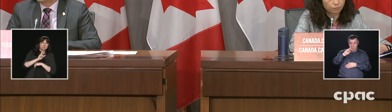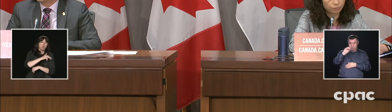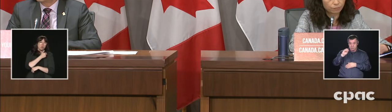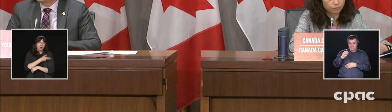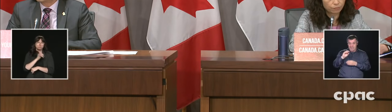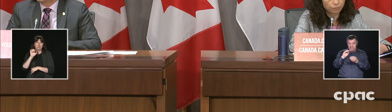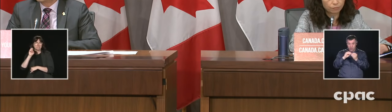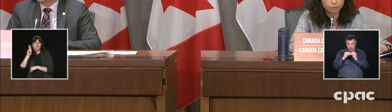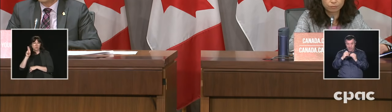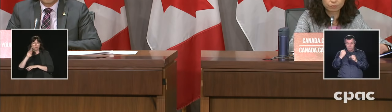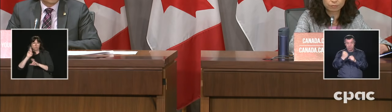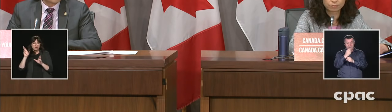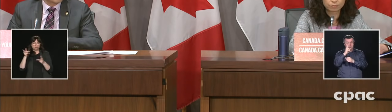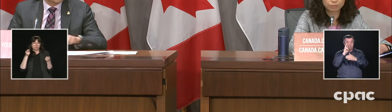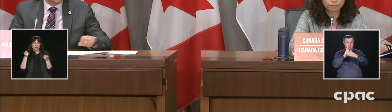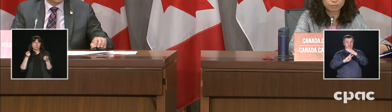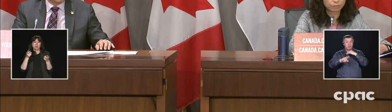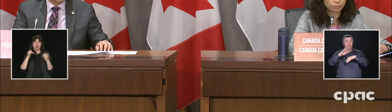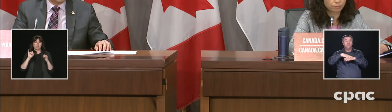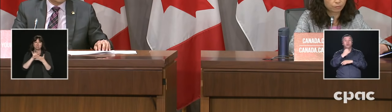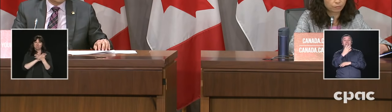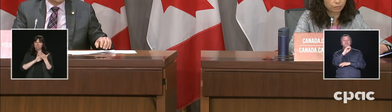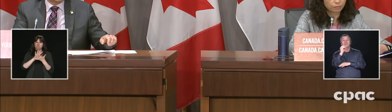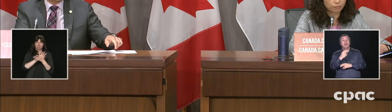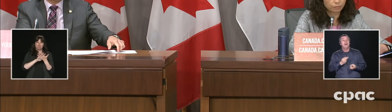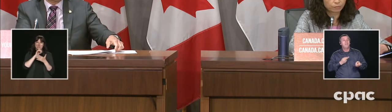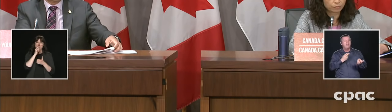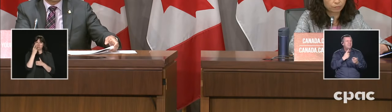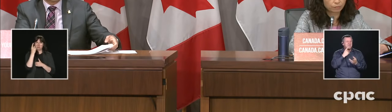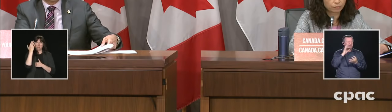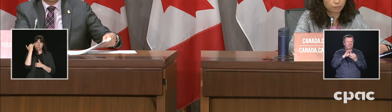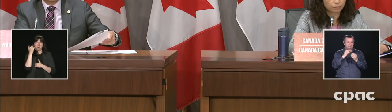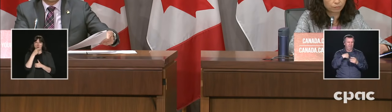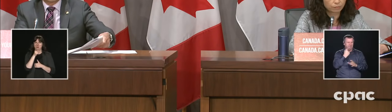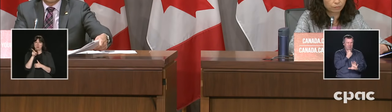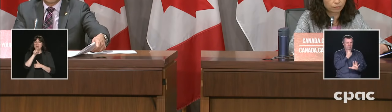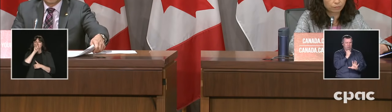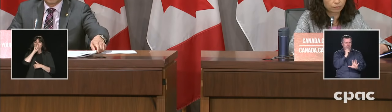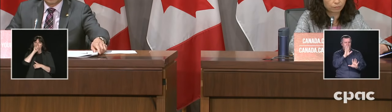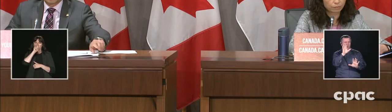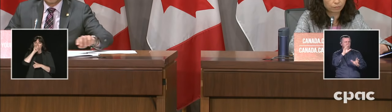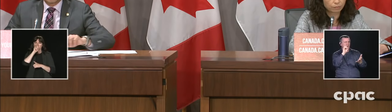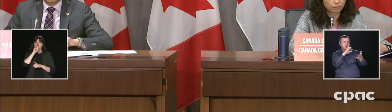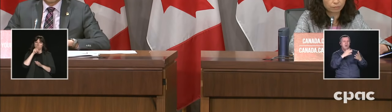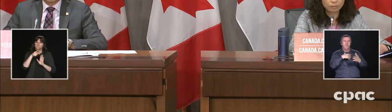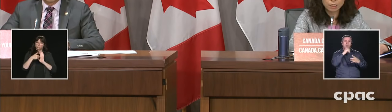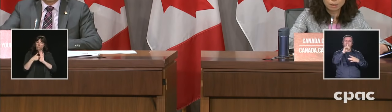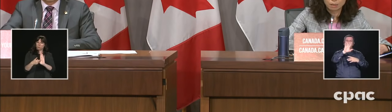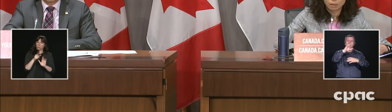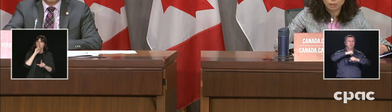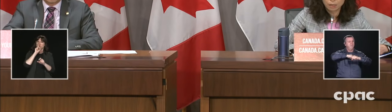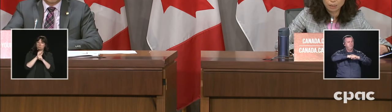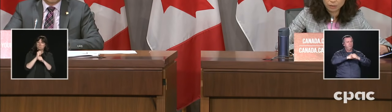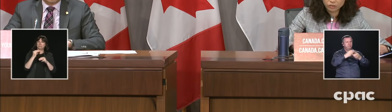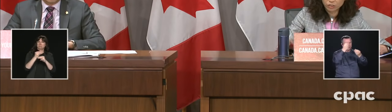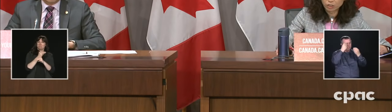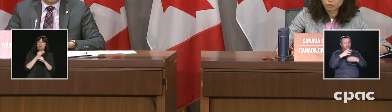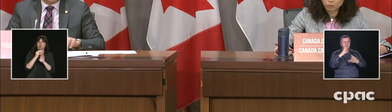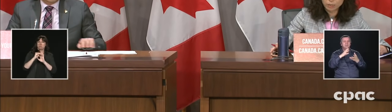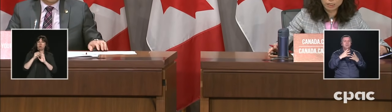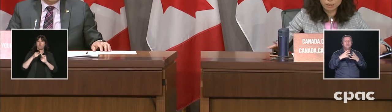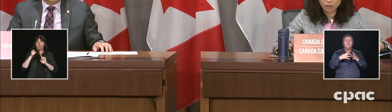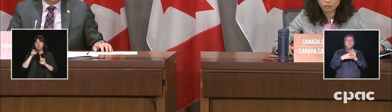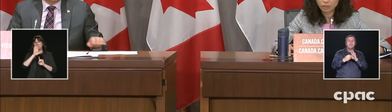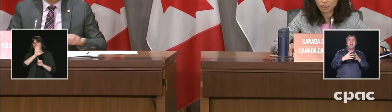still don't quite understand why you're not releasing actual mathematical models done by your agency. Yes,